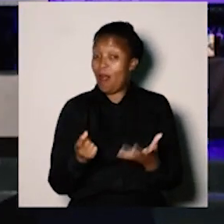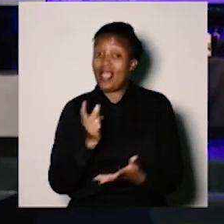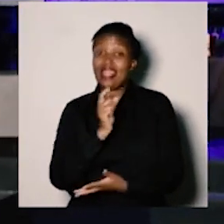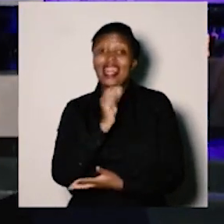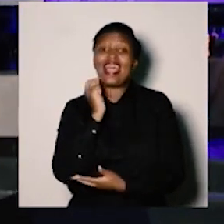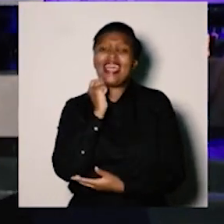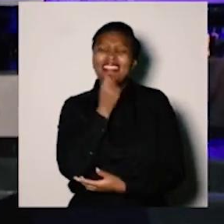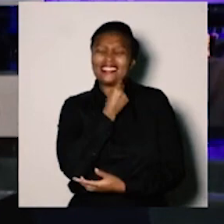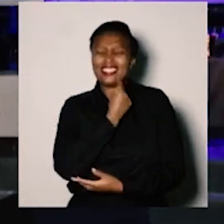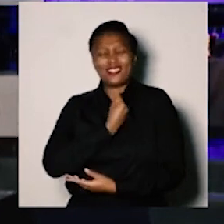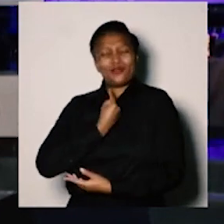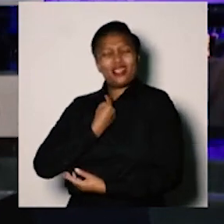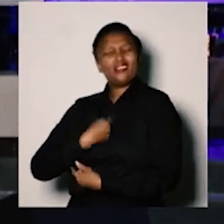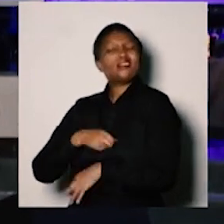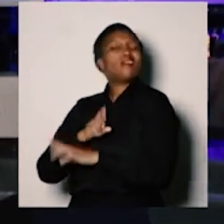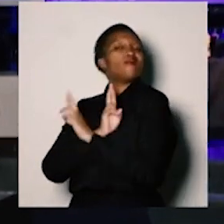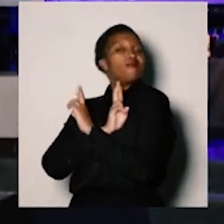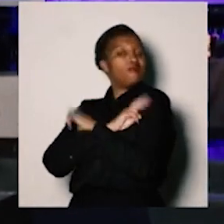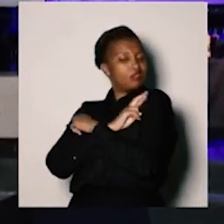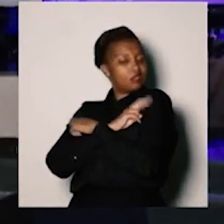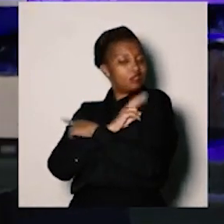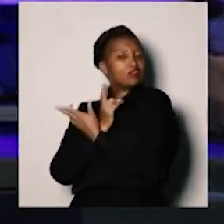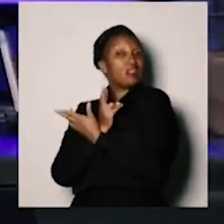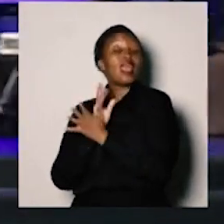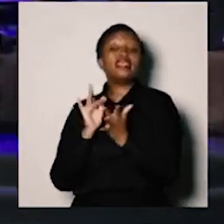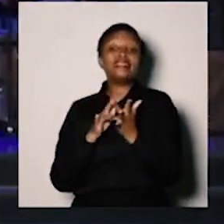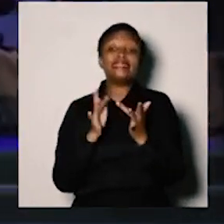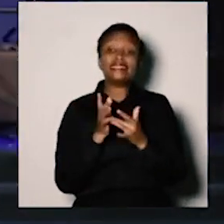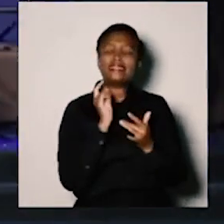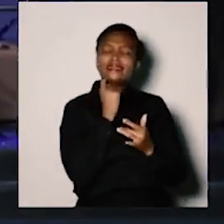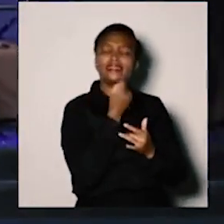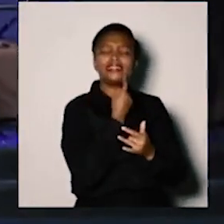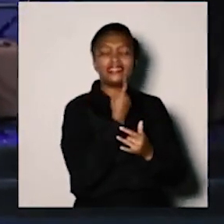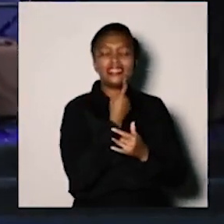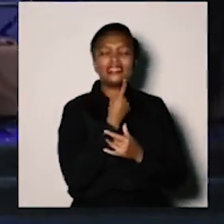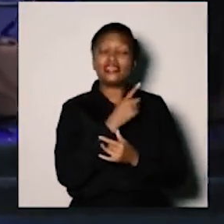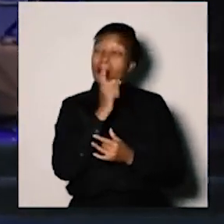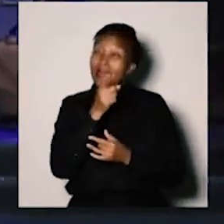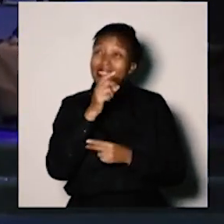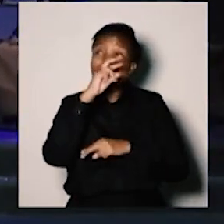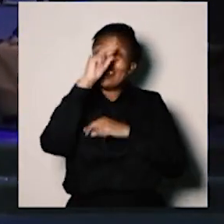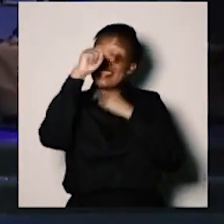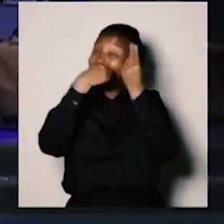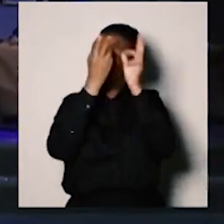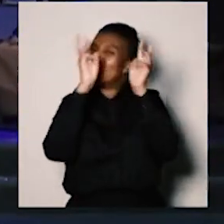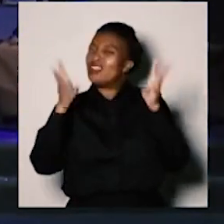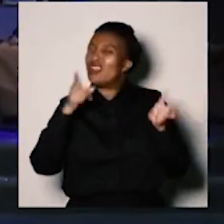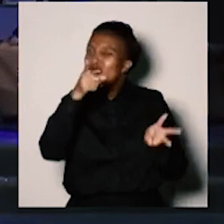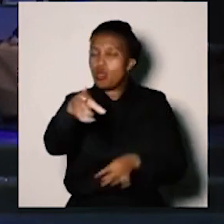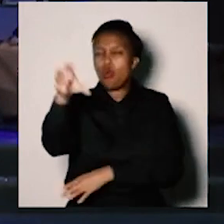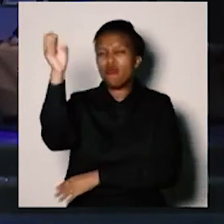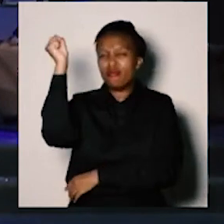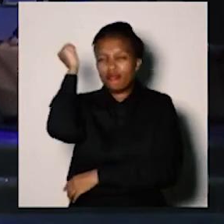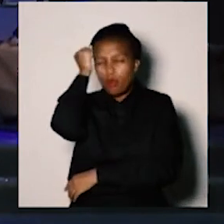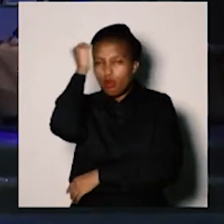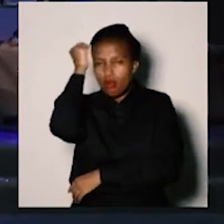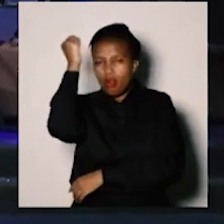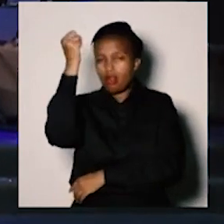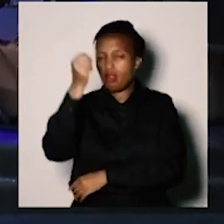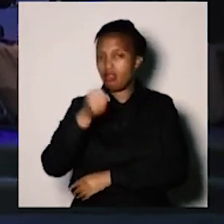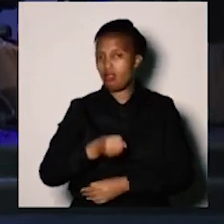soul, rest, O soul. And Jesus says, but heaven said, you fool.